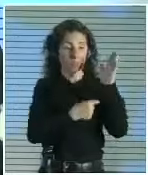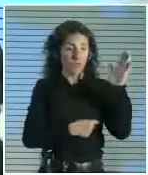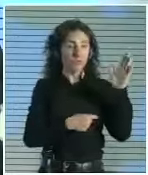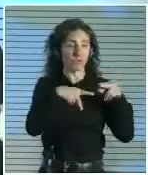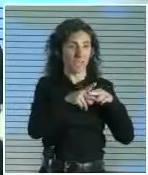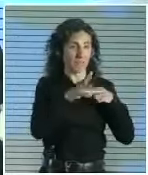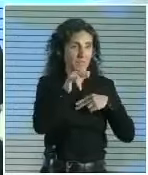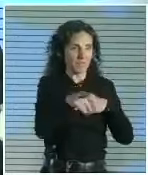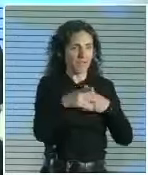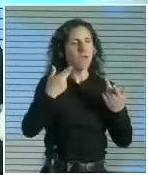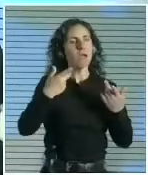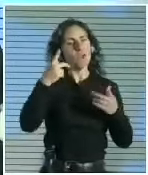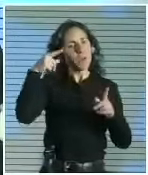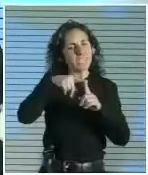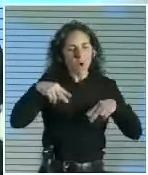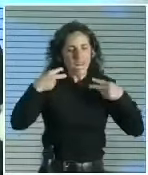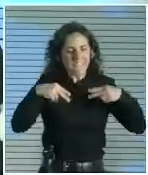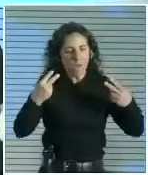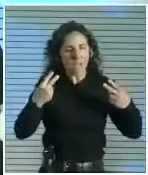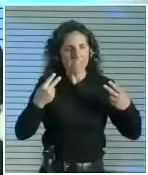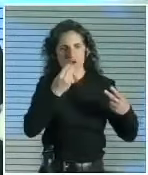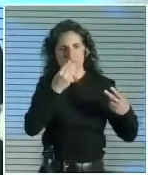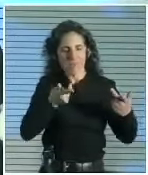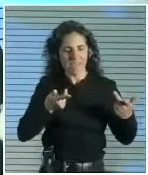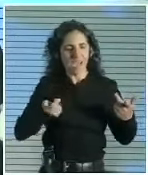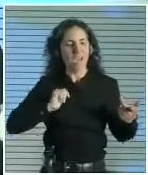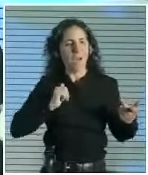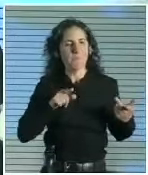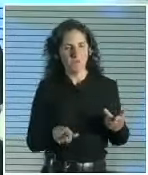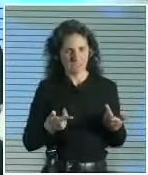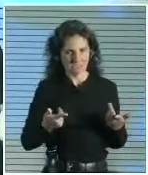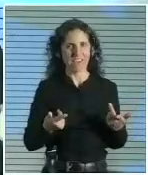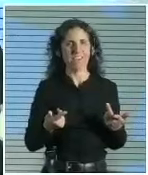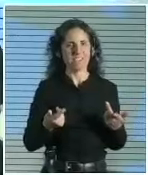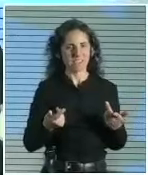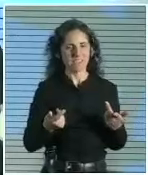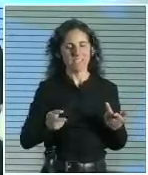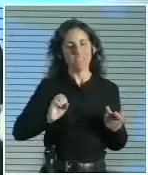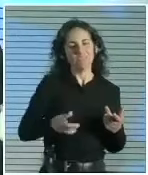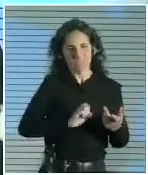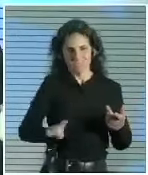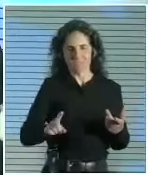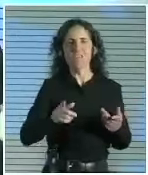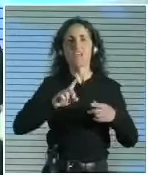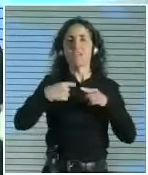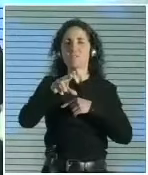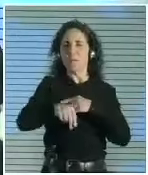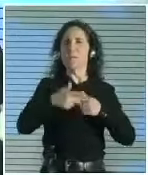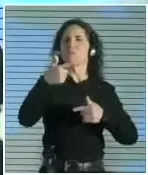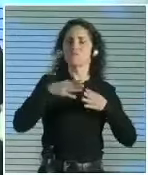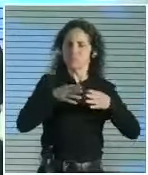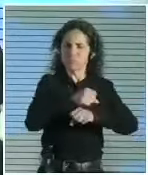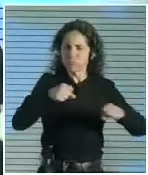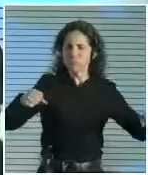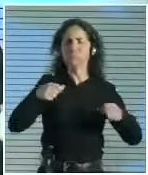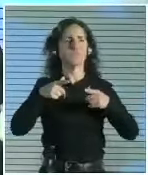also pre-competitive engagements to bring along hotels, restaurants, cruise ships, commercial catering, to really change